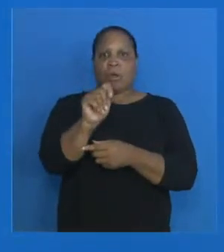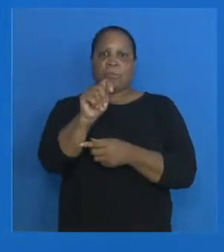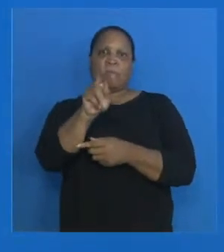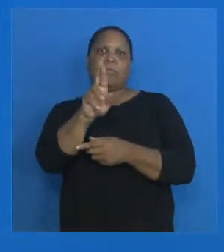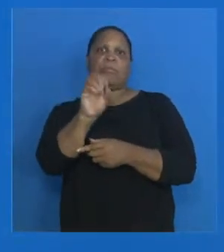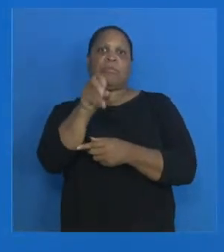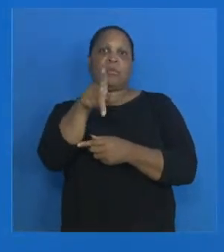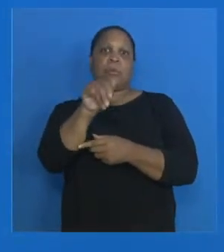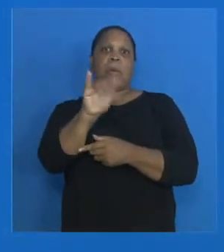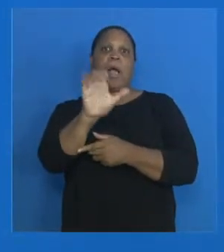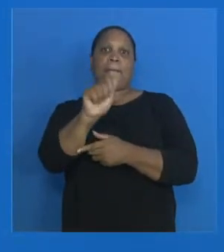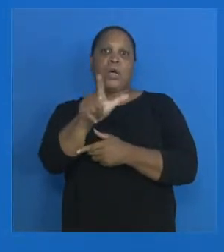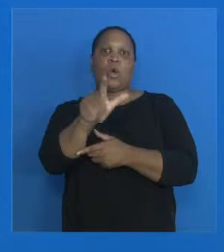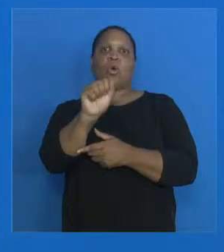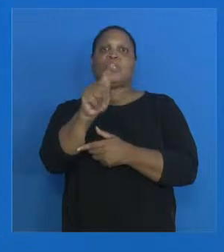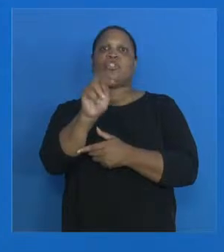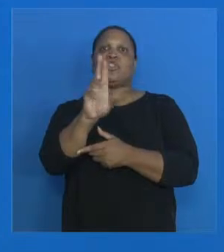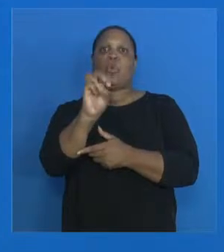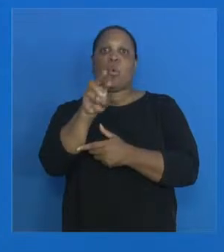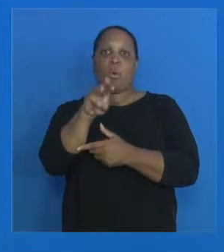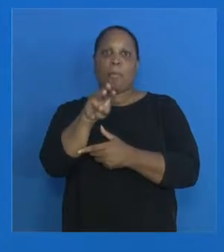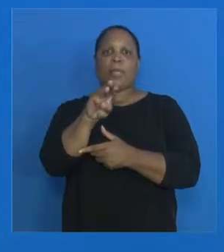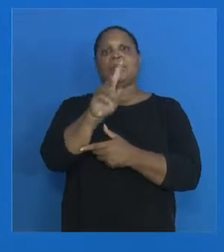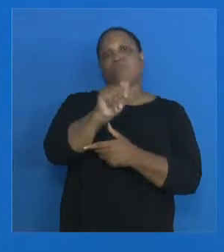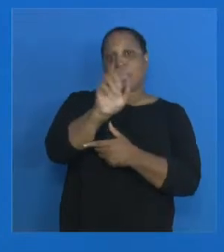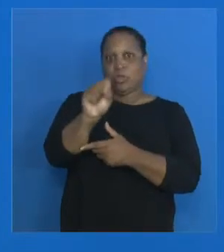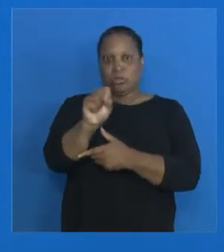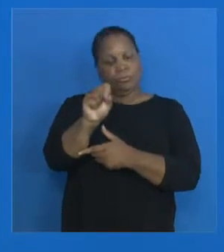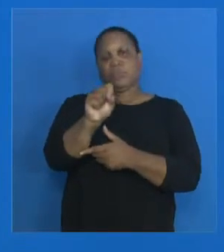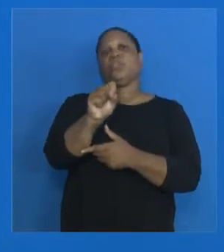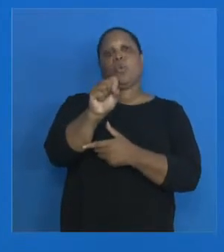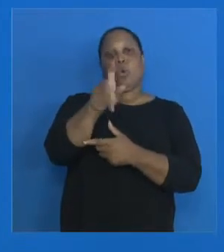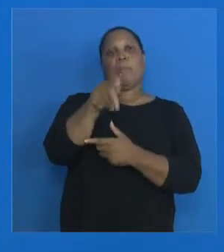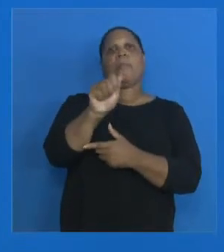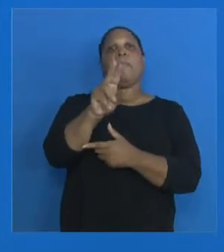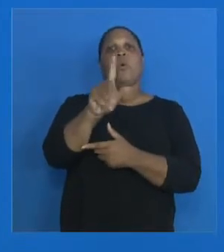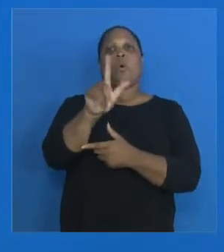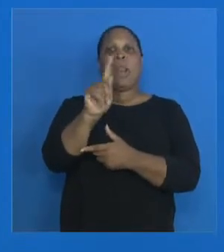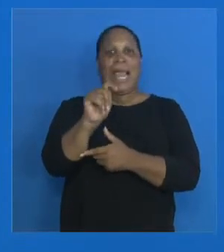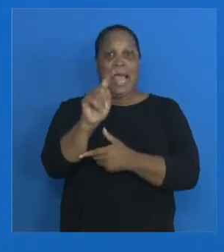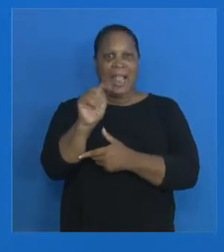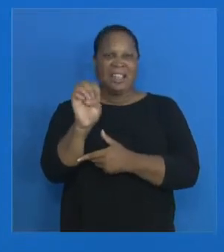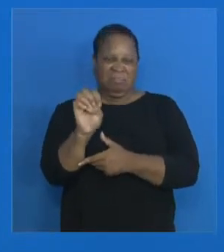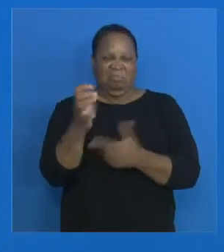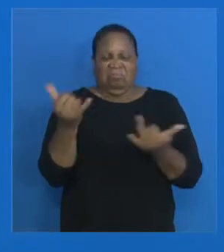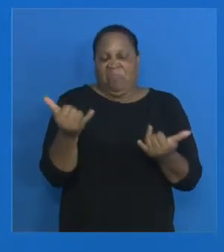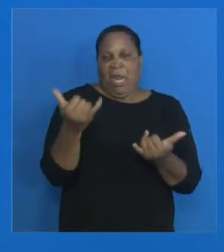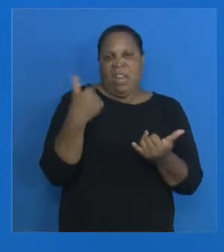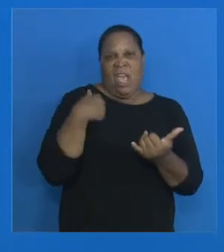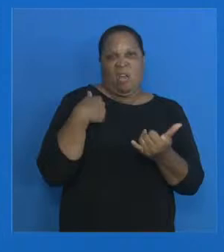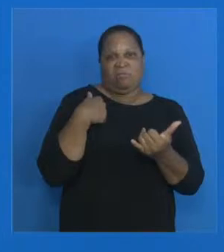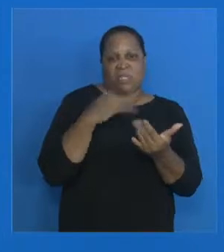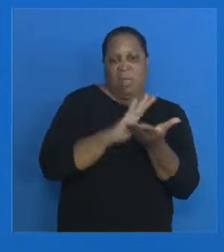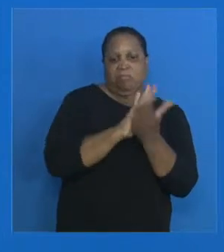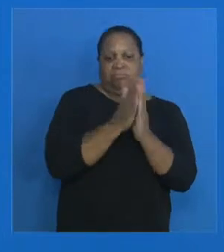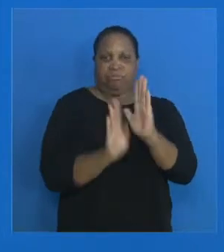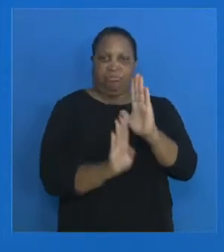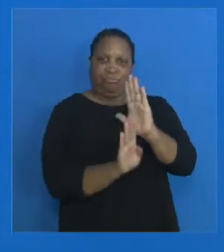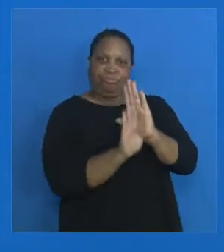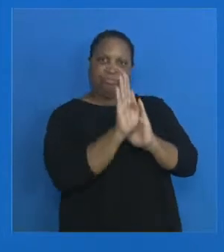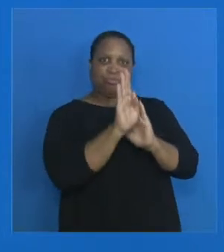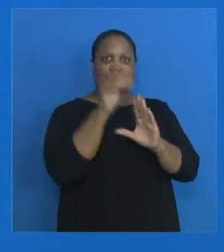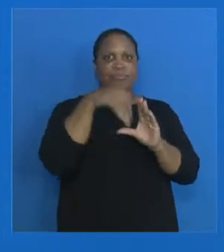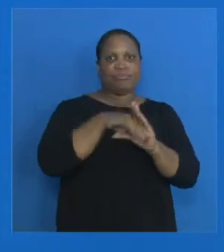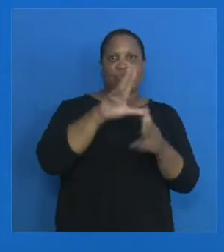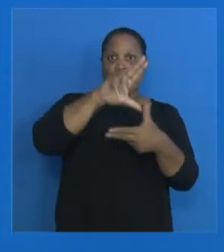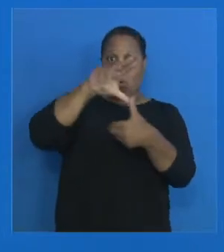Tropical Storm Paulette is expected to intensify into a hurricane, and it poses a threat to Bermuda. As of